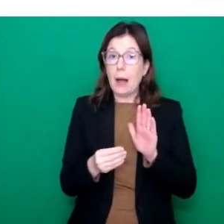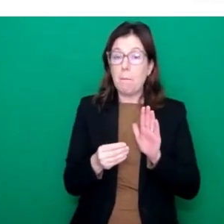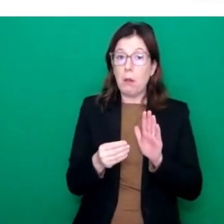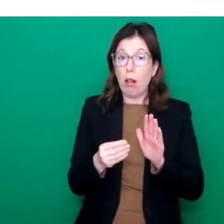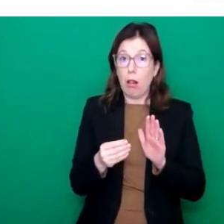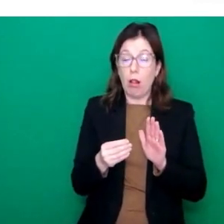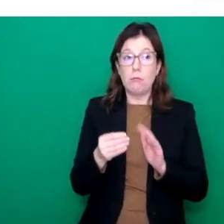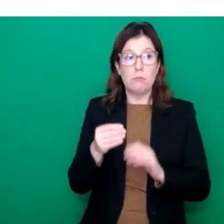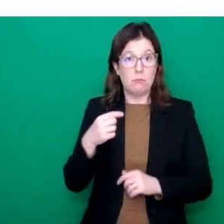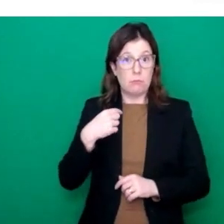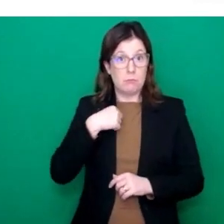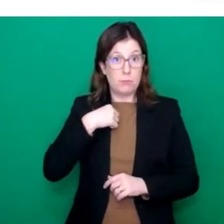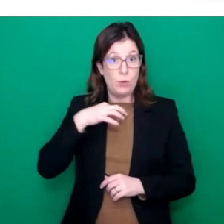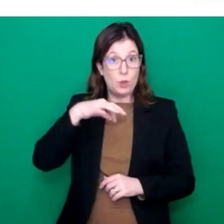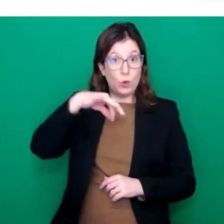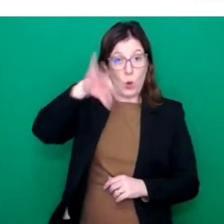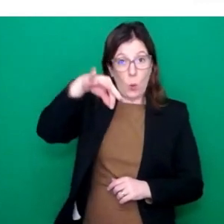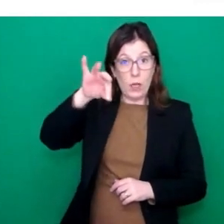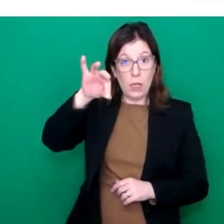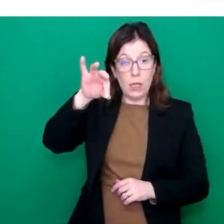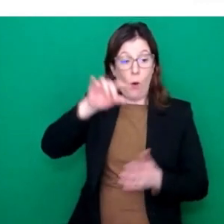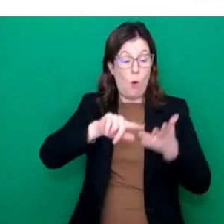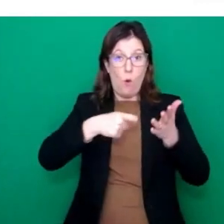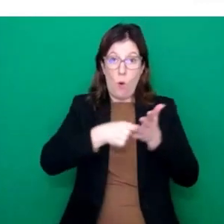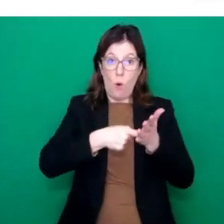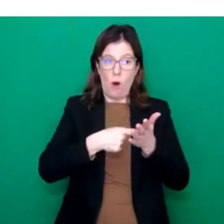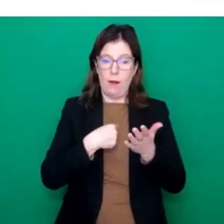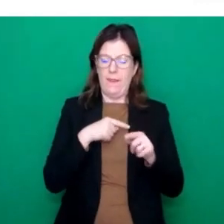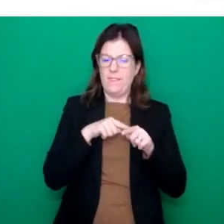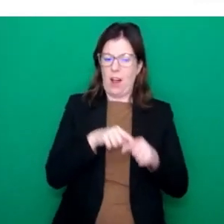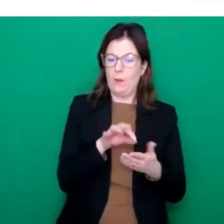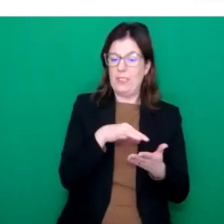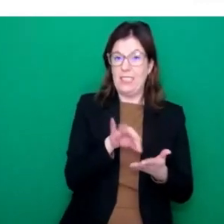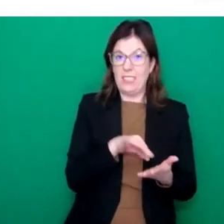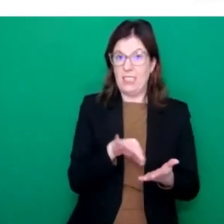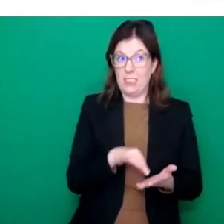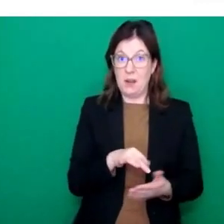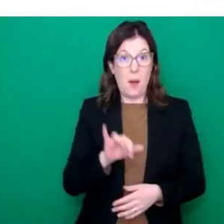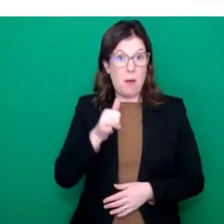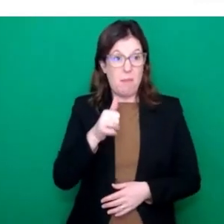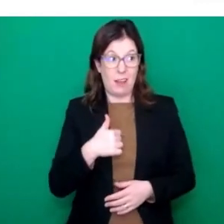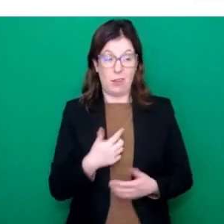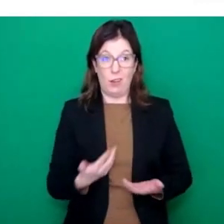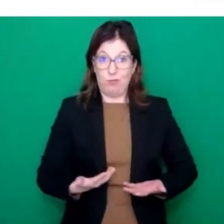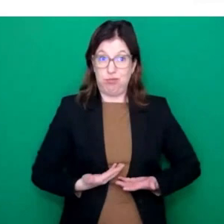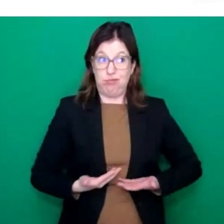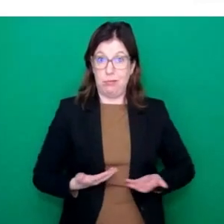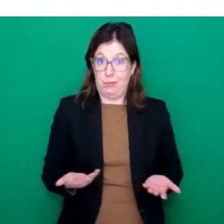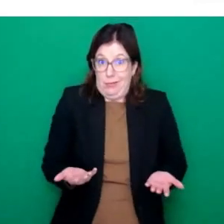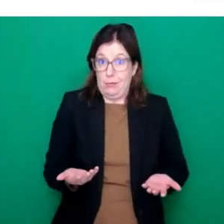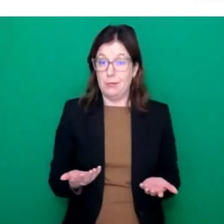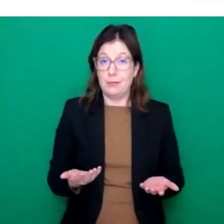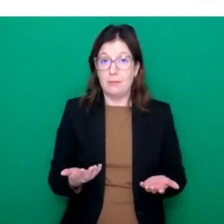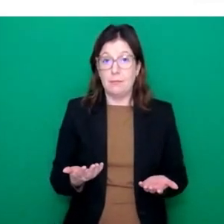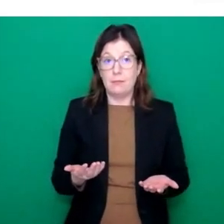tokenism, or are we just ticking boxes, or do we actually really care? There's an old proverb that says, doing